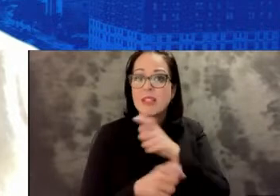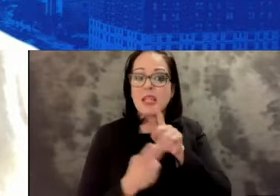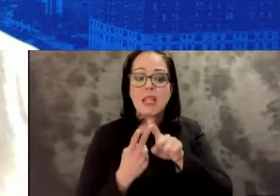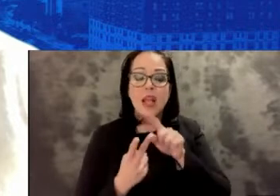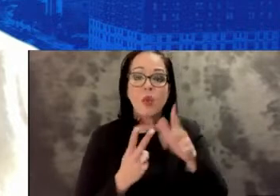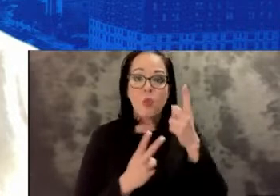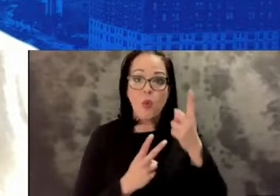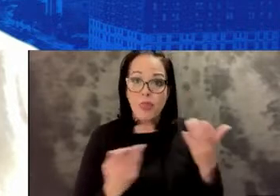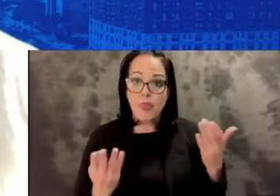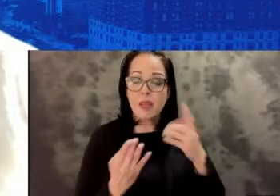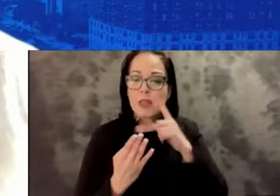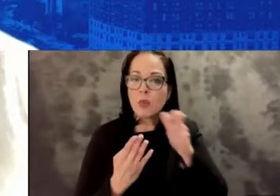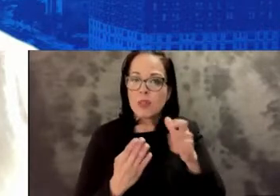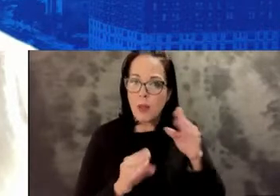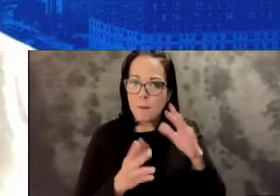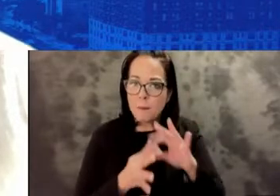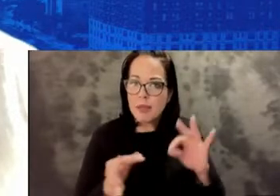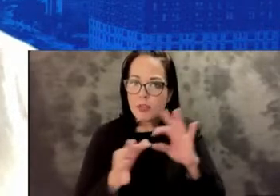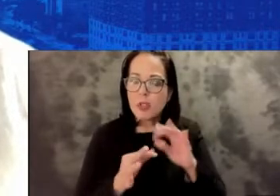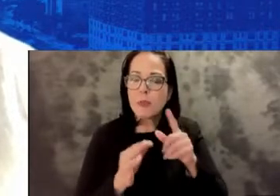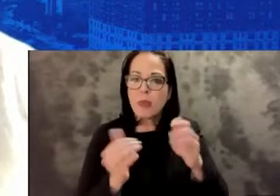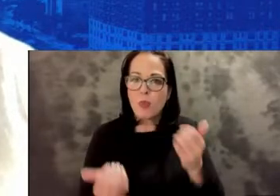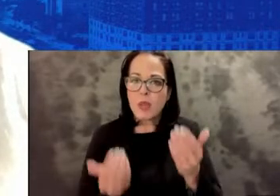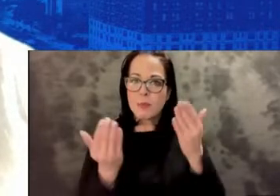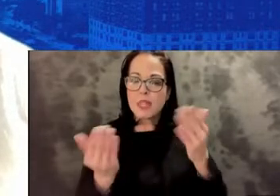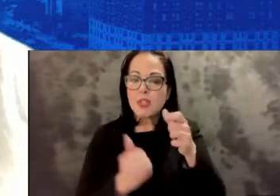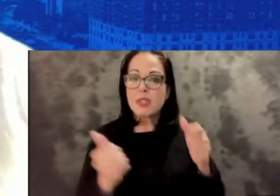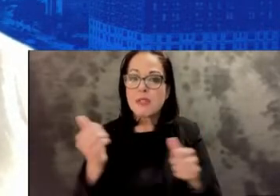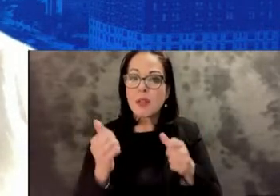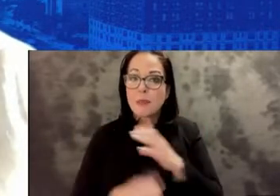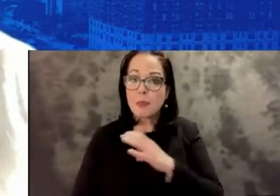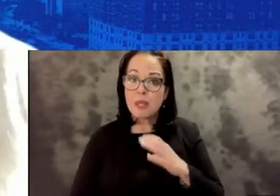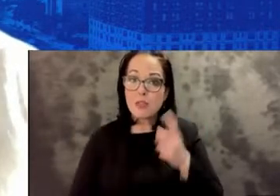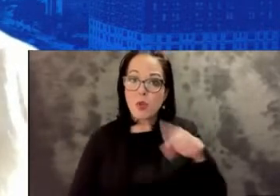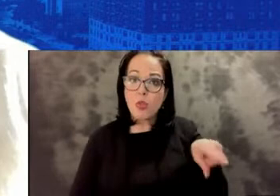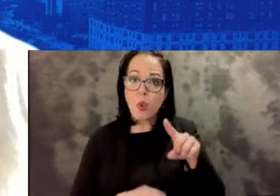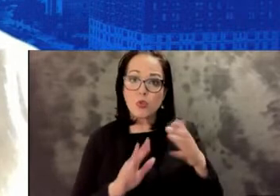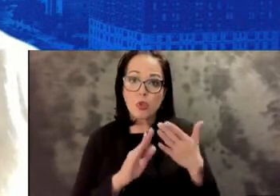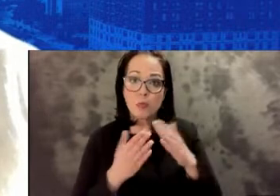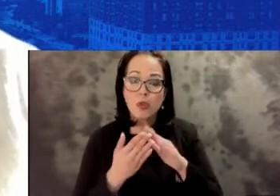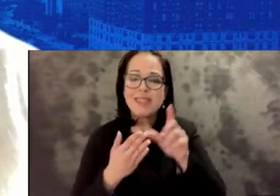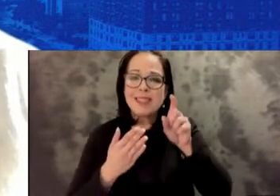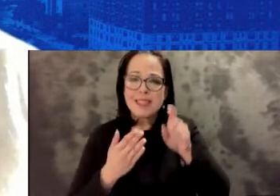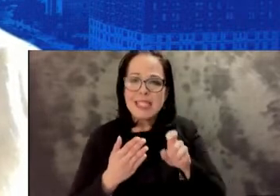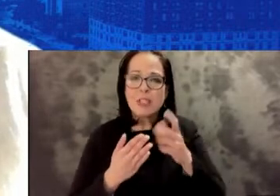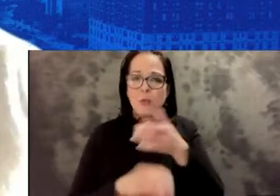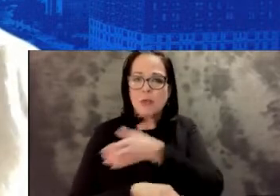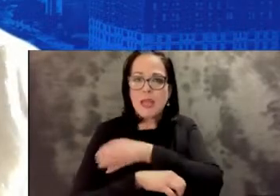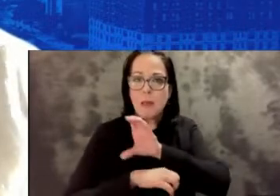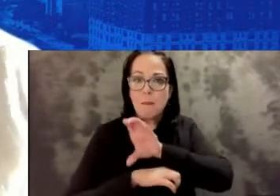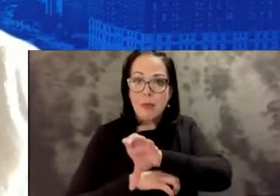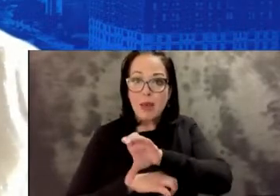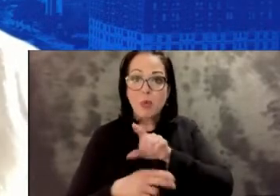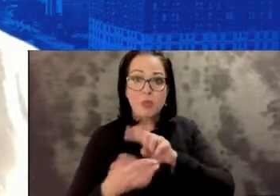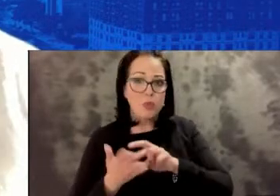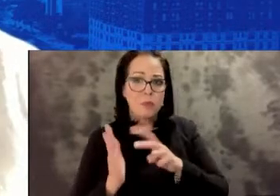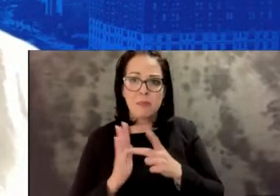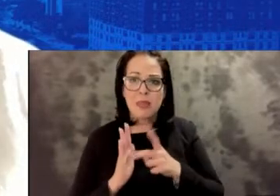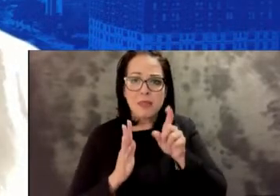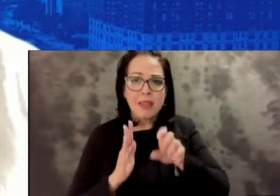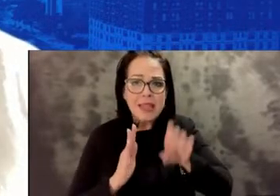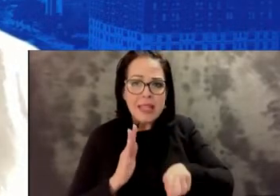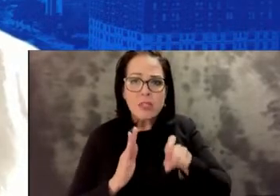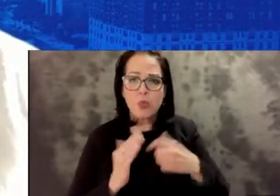the recommendations by the subcommittees is that these communities need to be empowered, meaning that there needs to